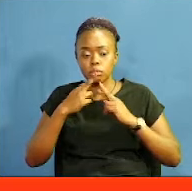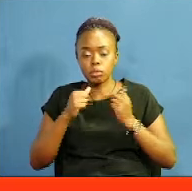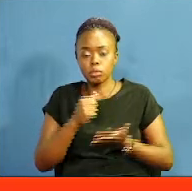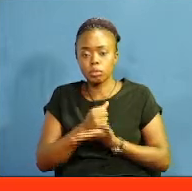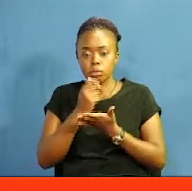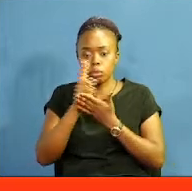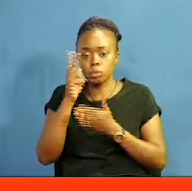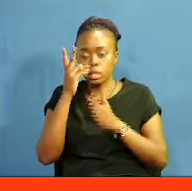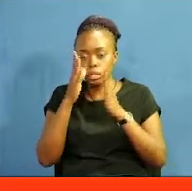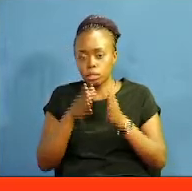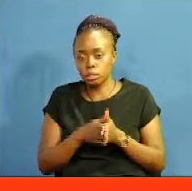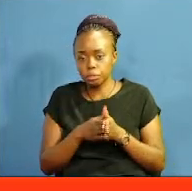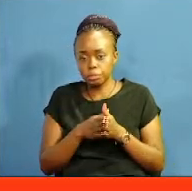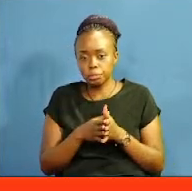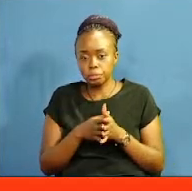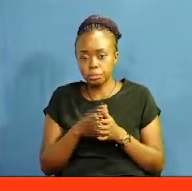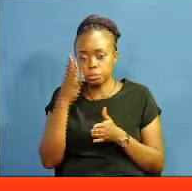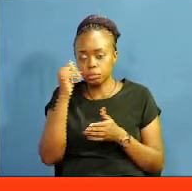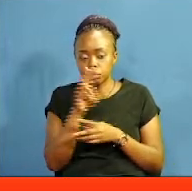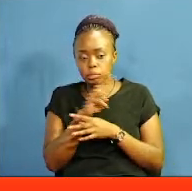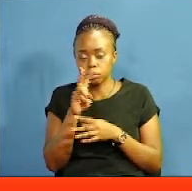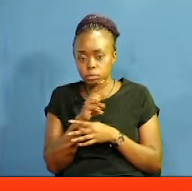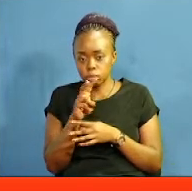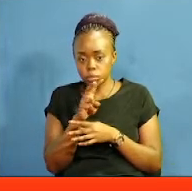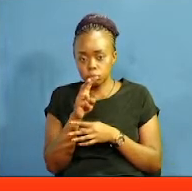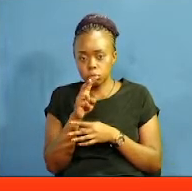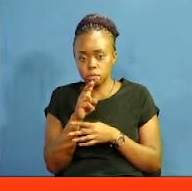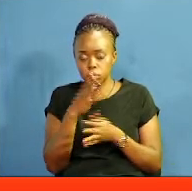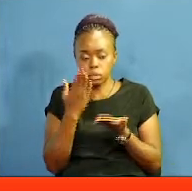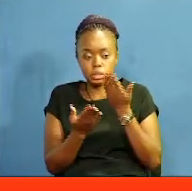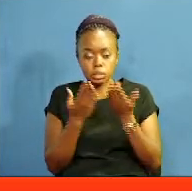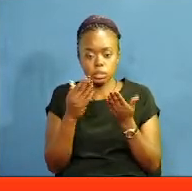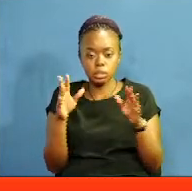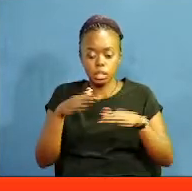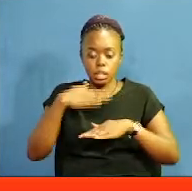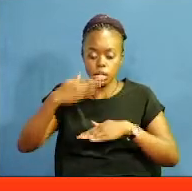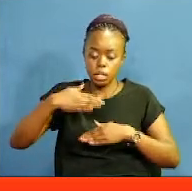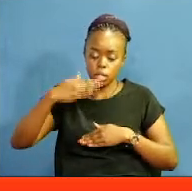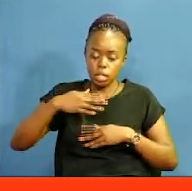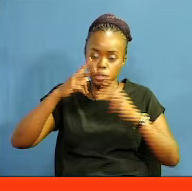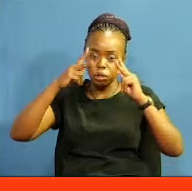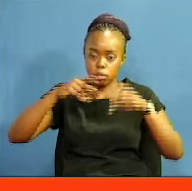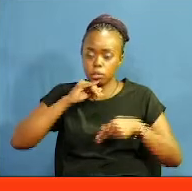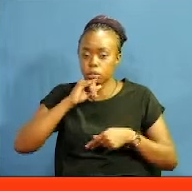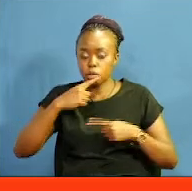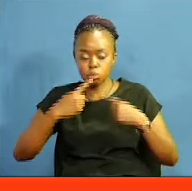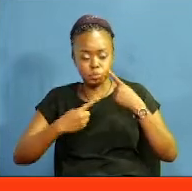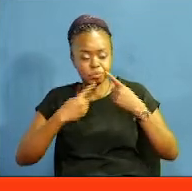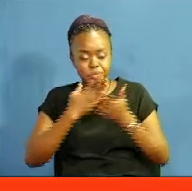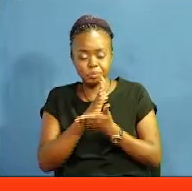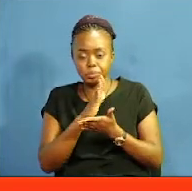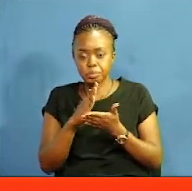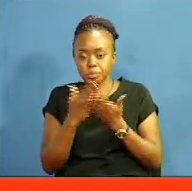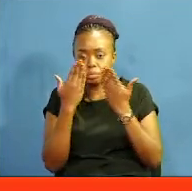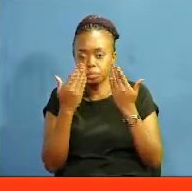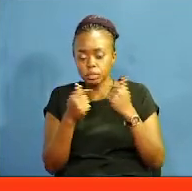to help Kenyans. Now, Wakili, we are seeing almost every candidate is talking something